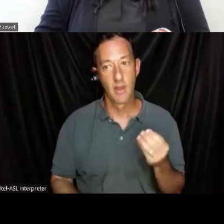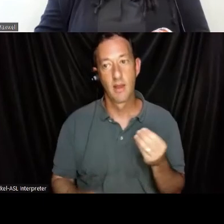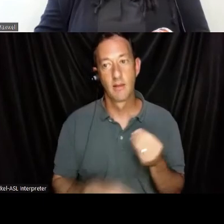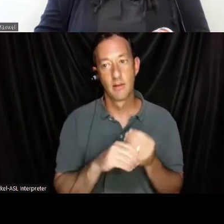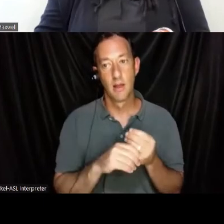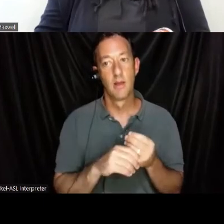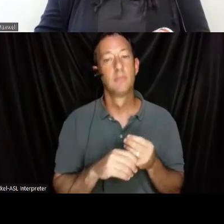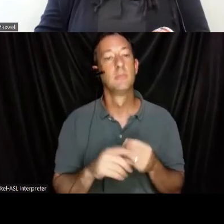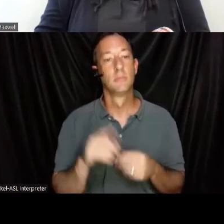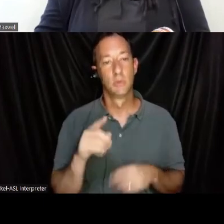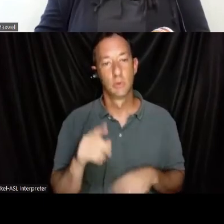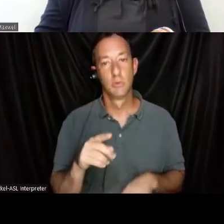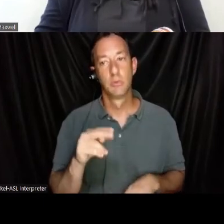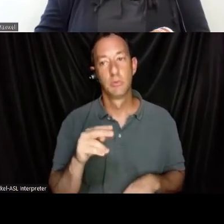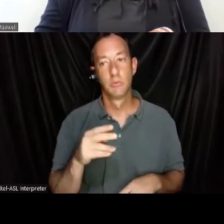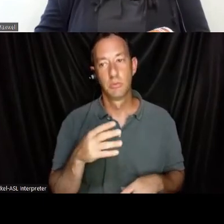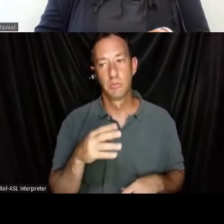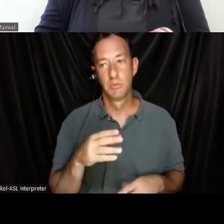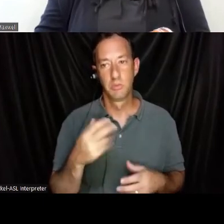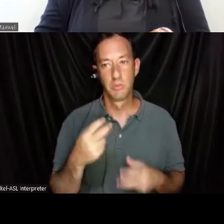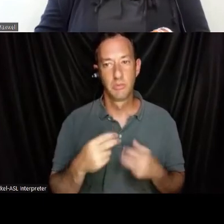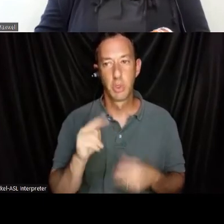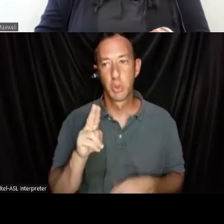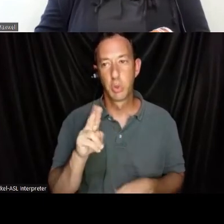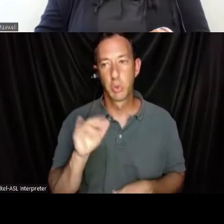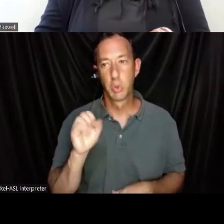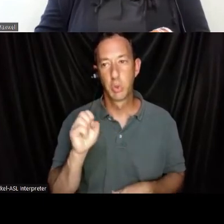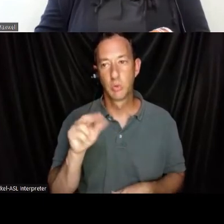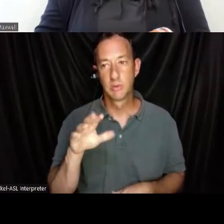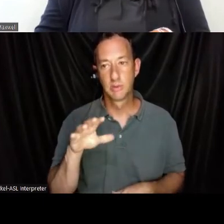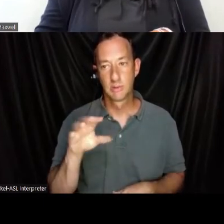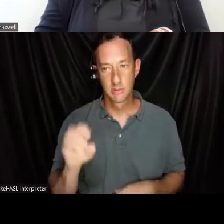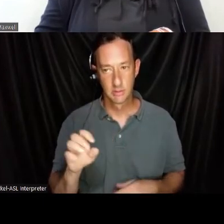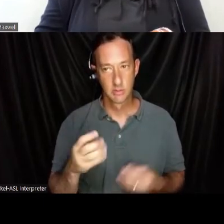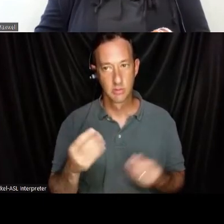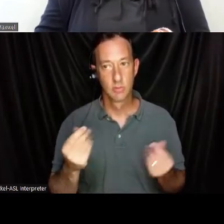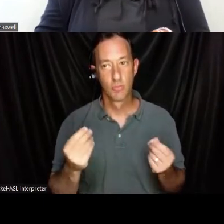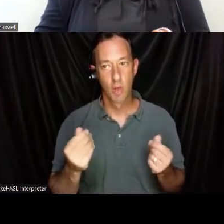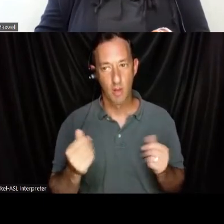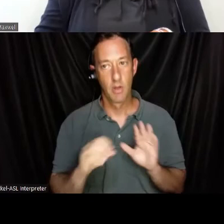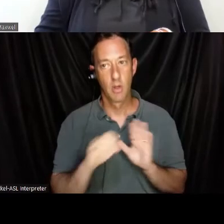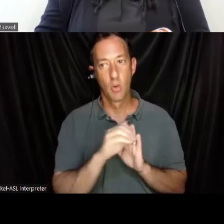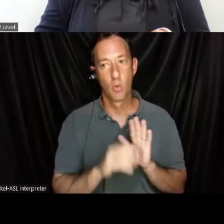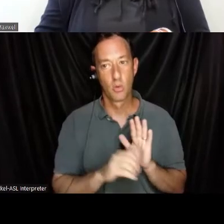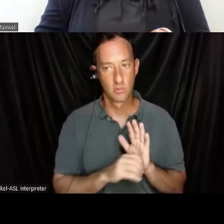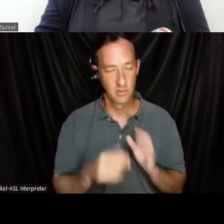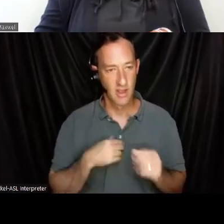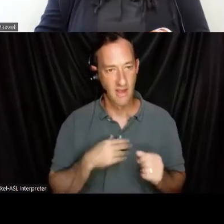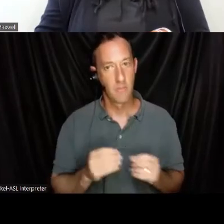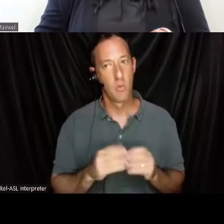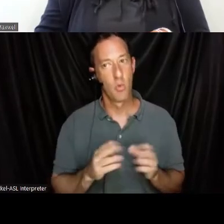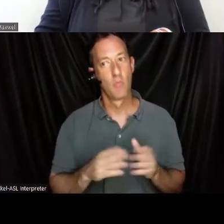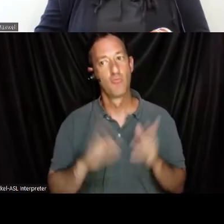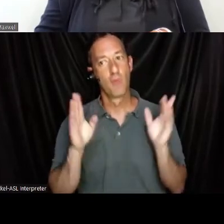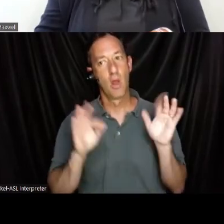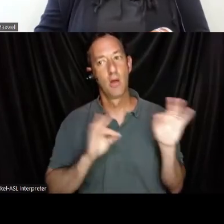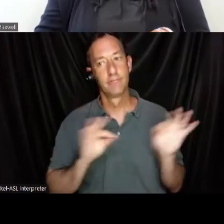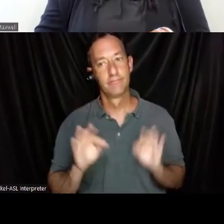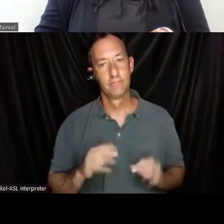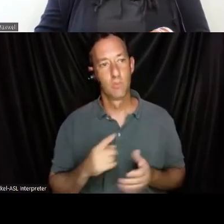ordinances, and those ordinances have a broad definition about what nuisance conduct